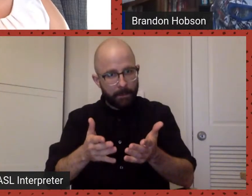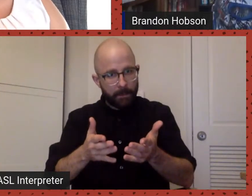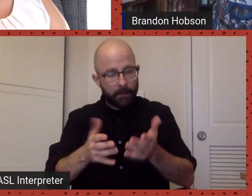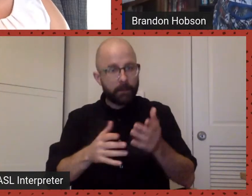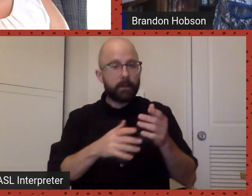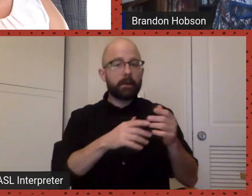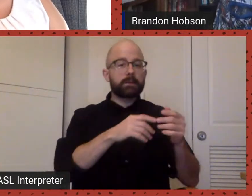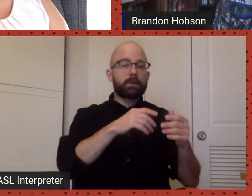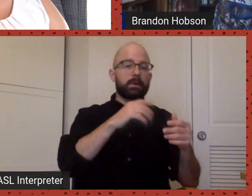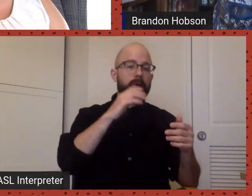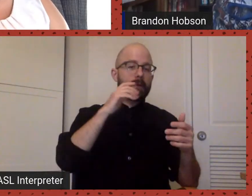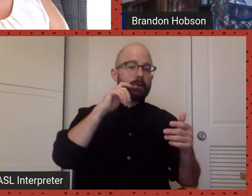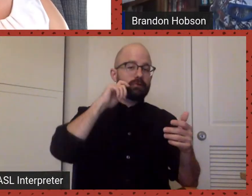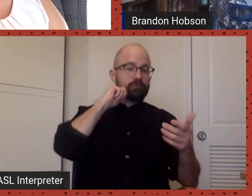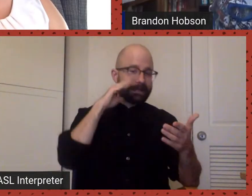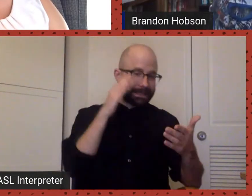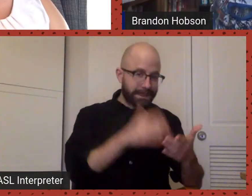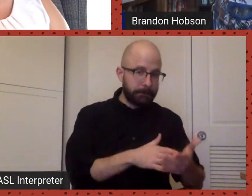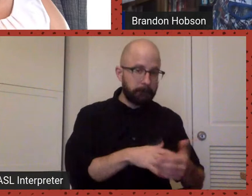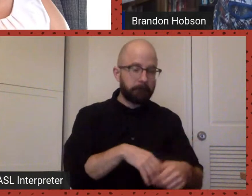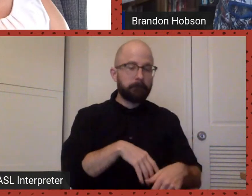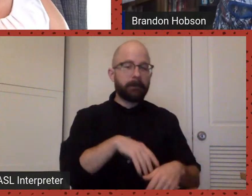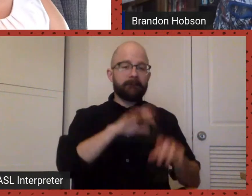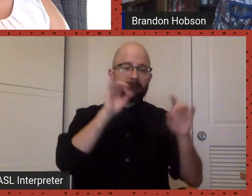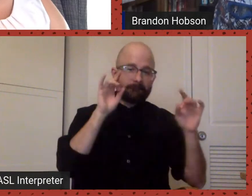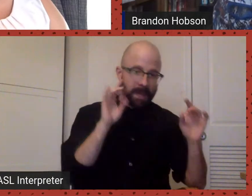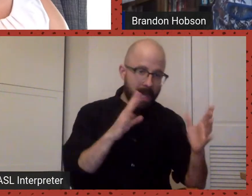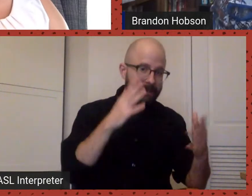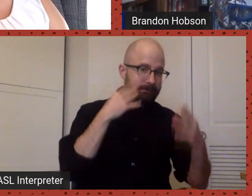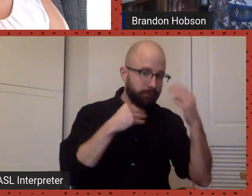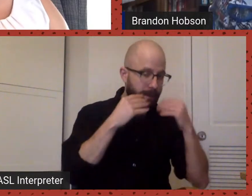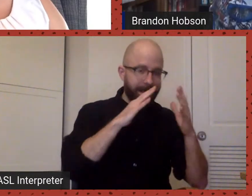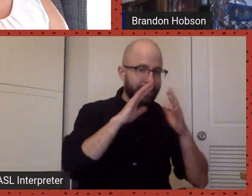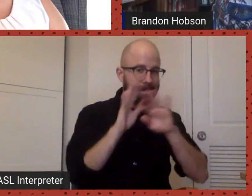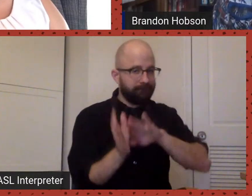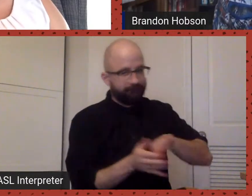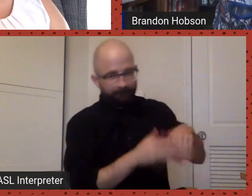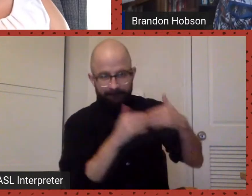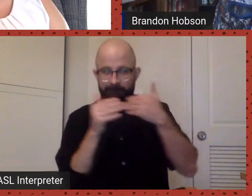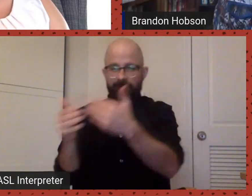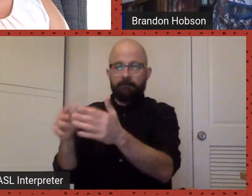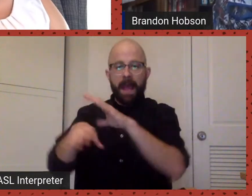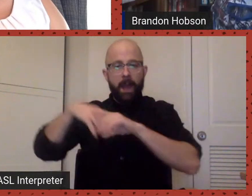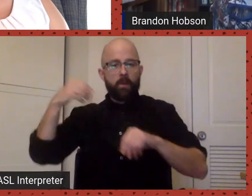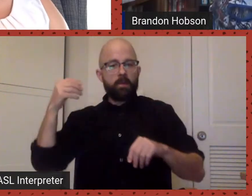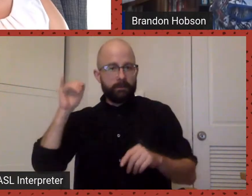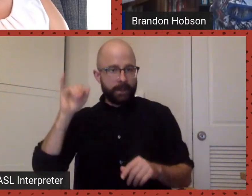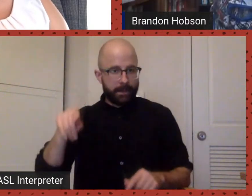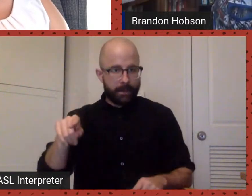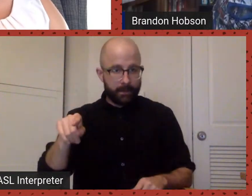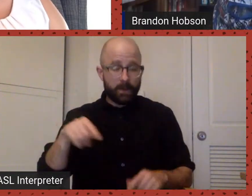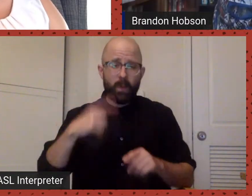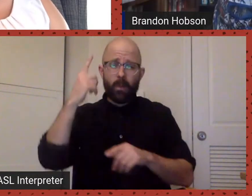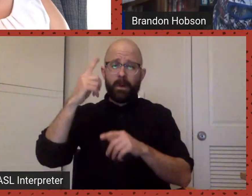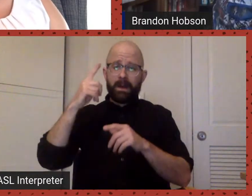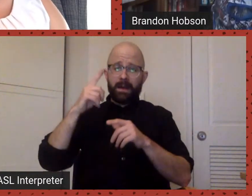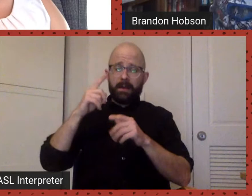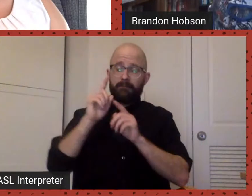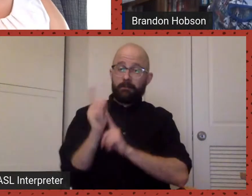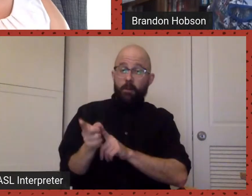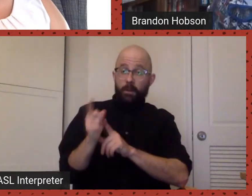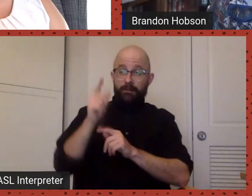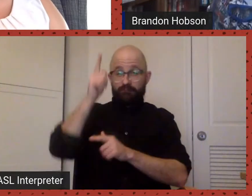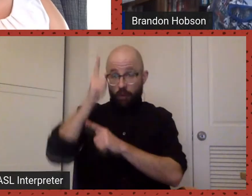racism, coming out of violence. There's a scene in this novel where the brother finds himself in the Darkening